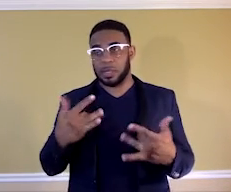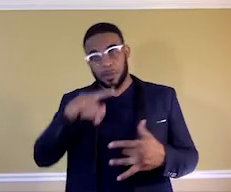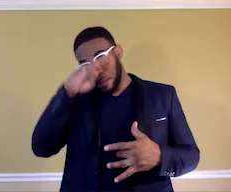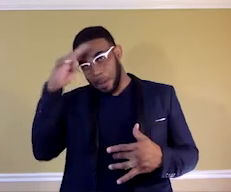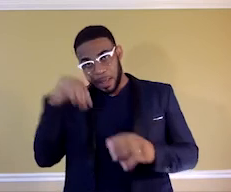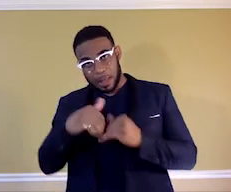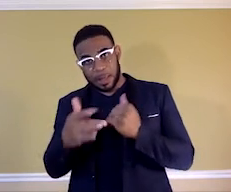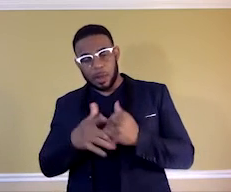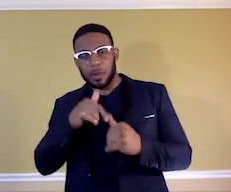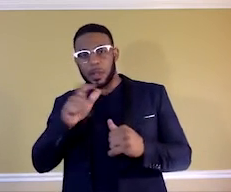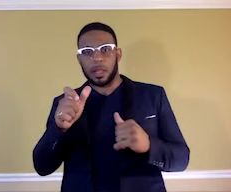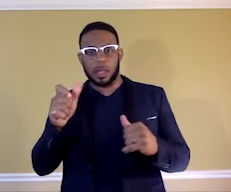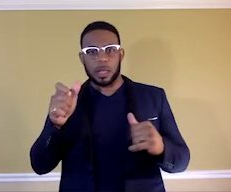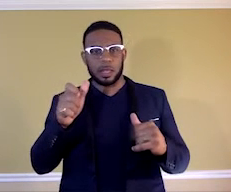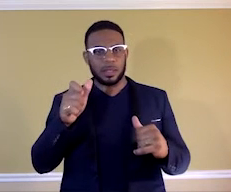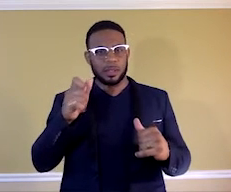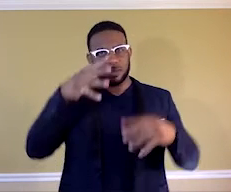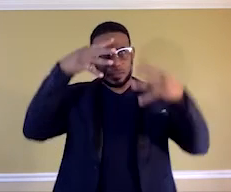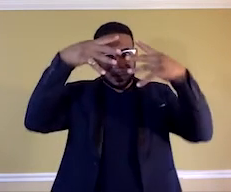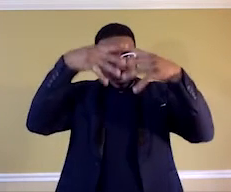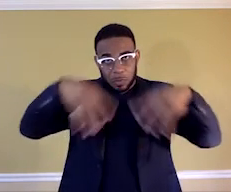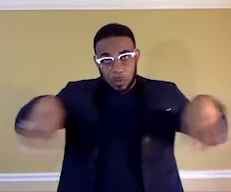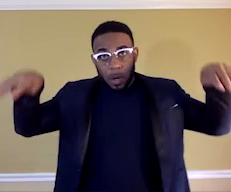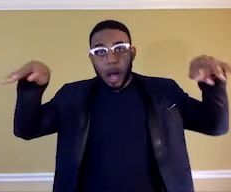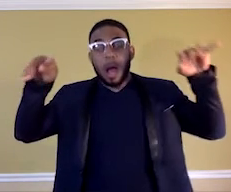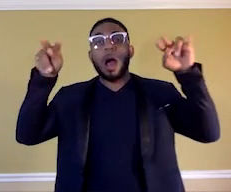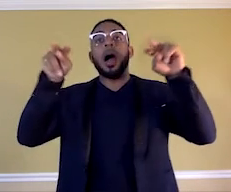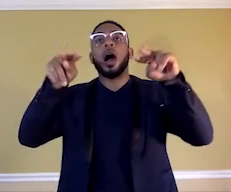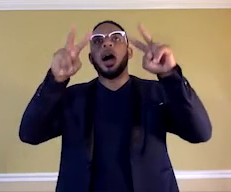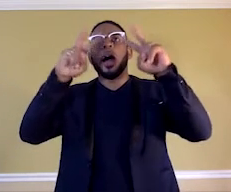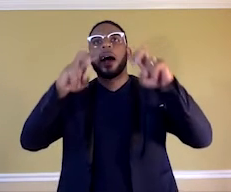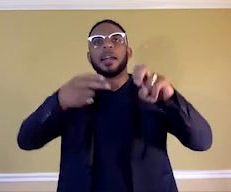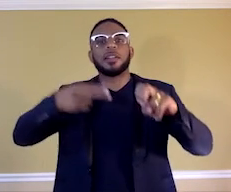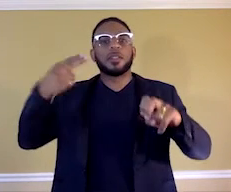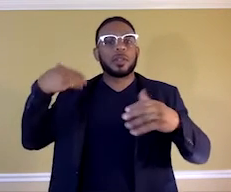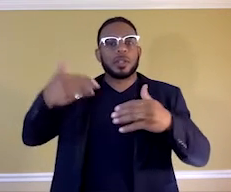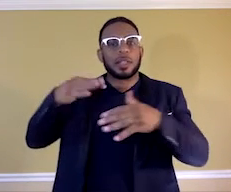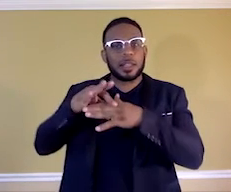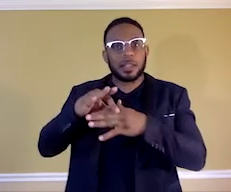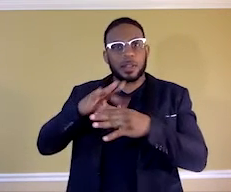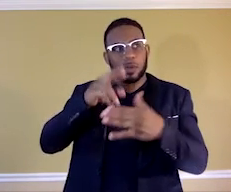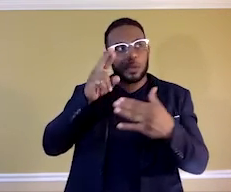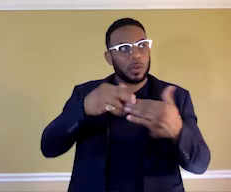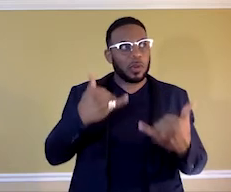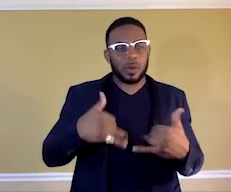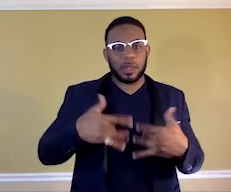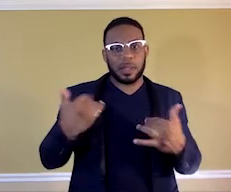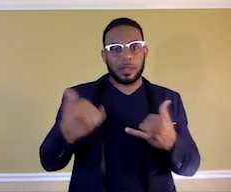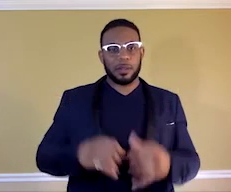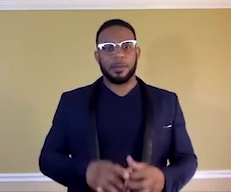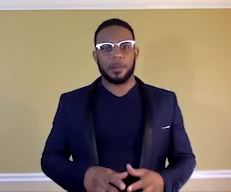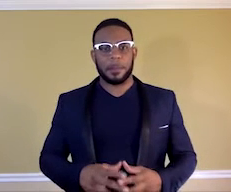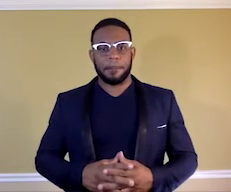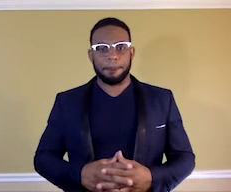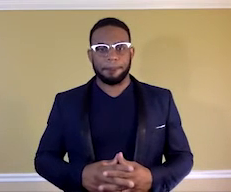technology, we need to pull the curtain back and analyze the historical context that resulted in the current state of affairs. Too often